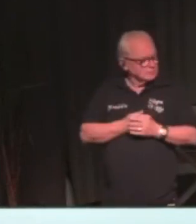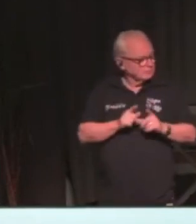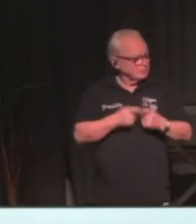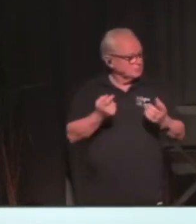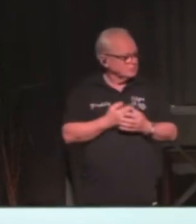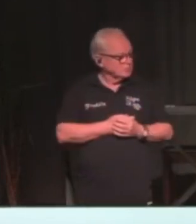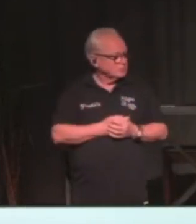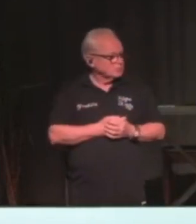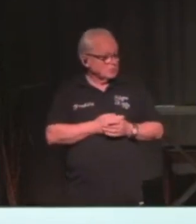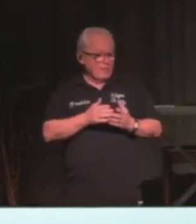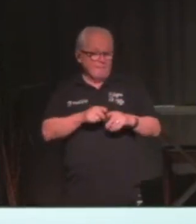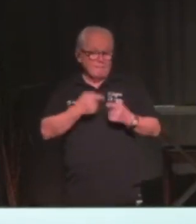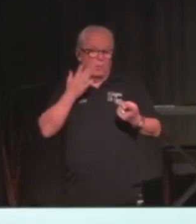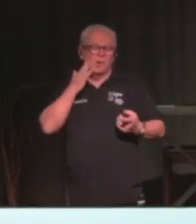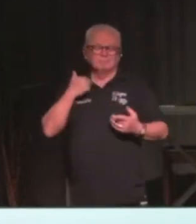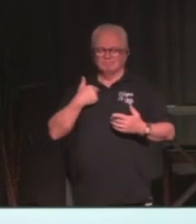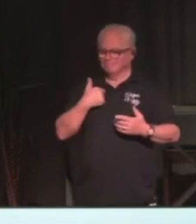but